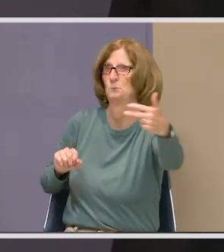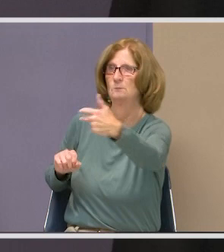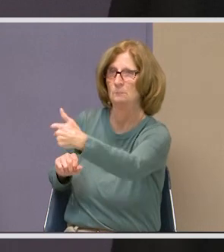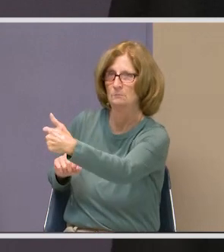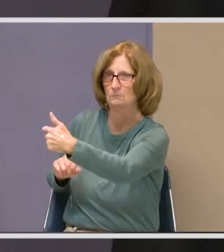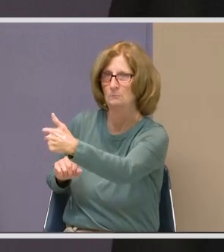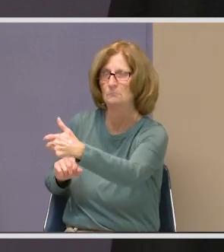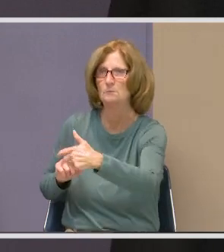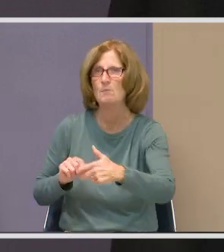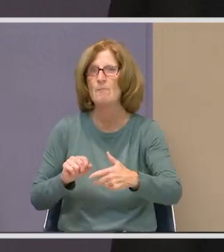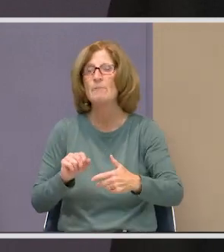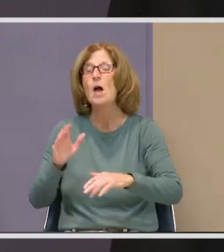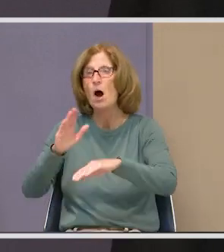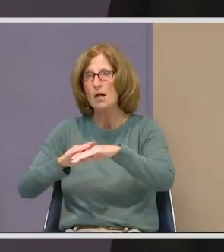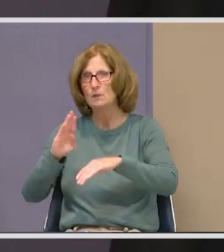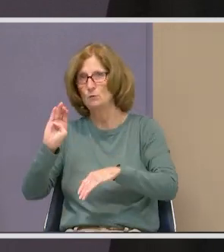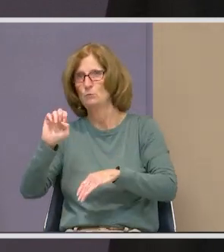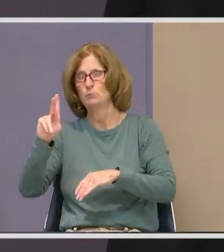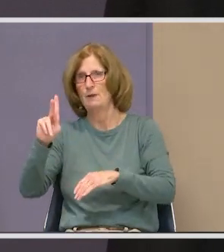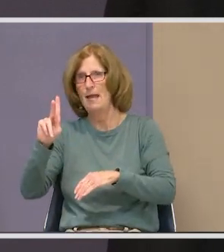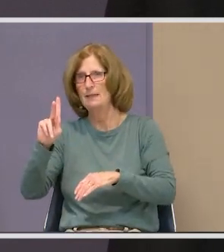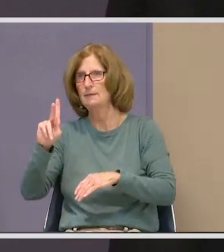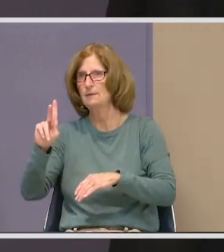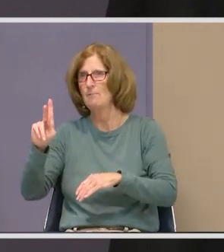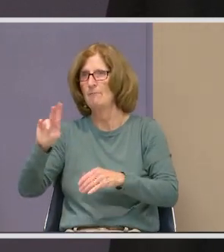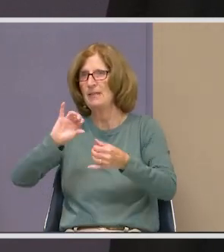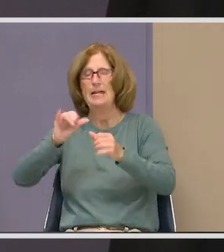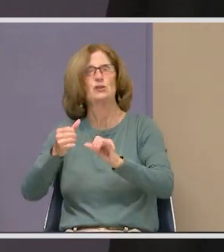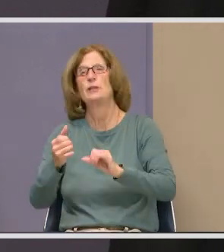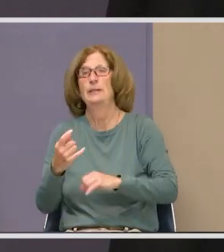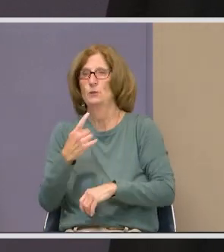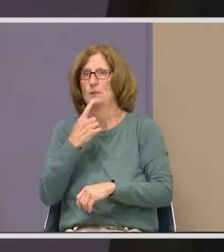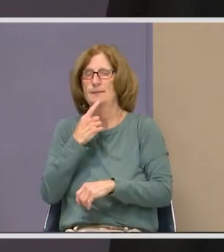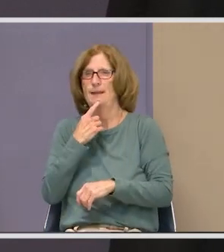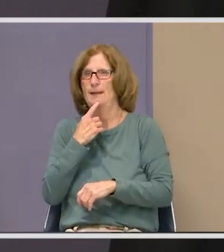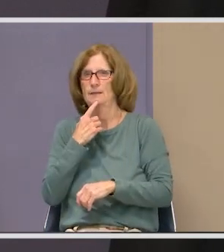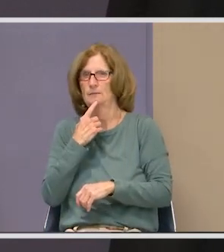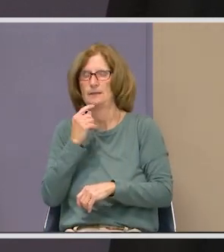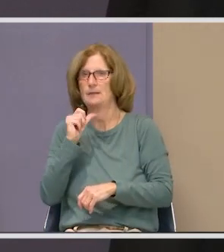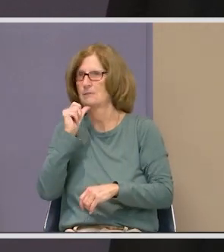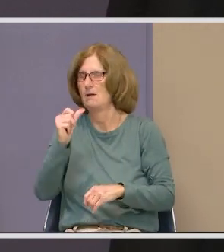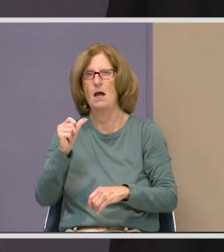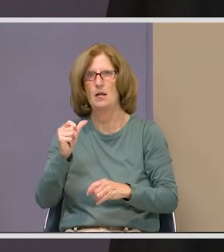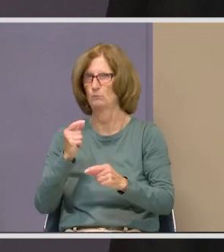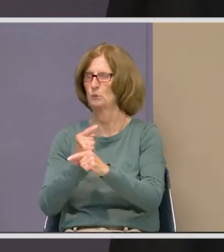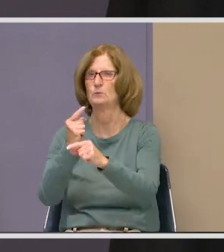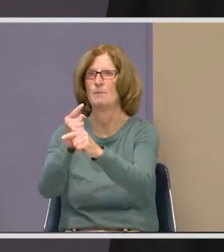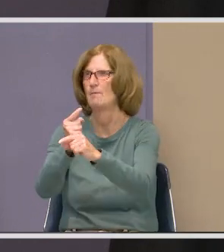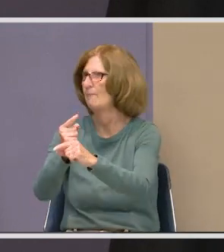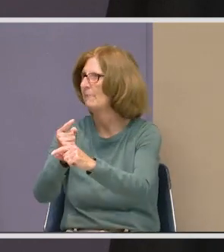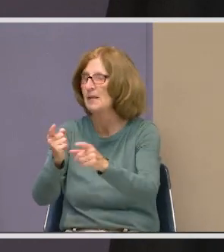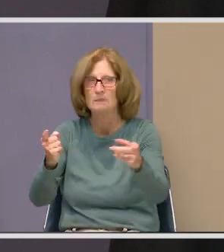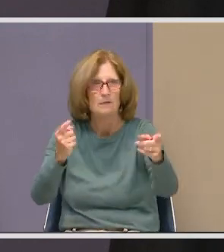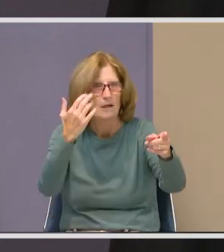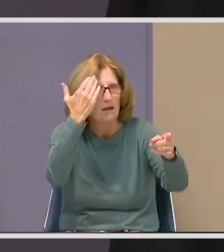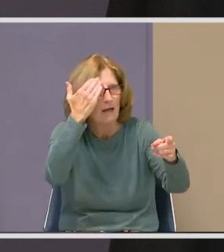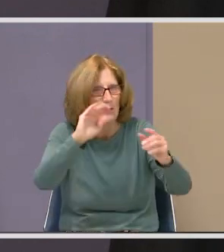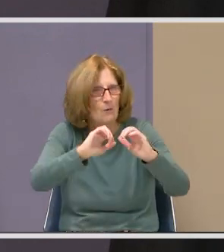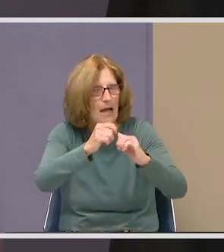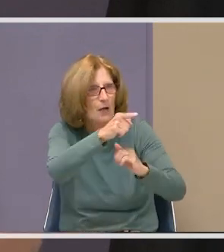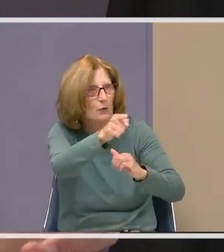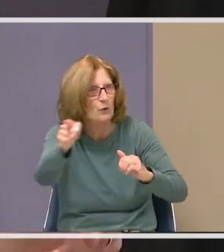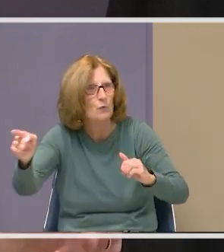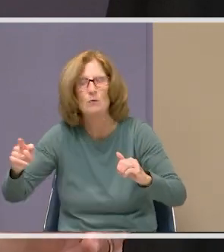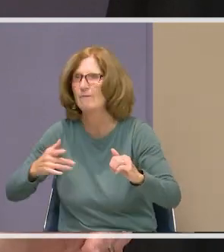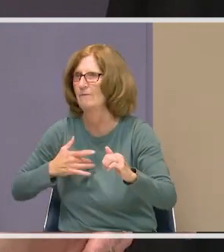their respective Braddock was not warranted. That's not 630,000. That, I don't know how you all feel about those turns. There isn't